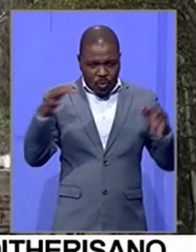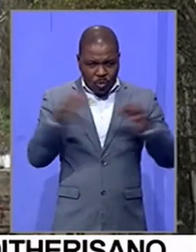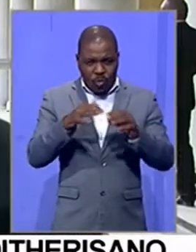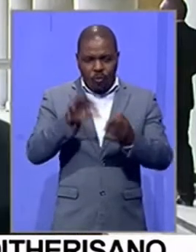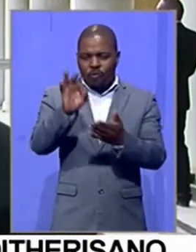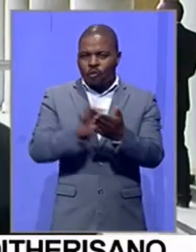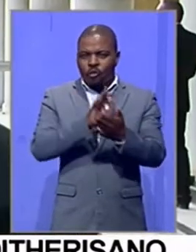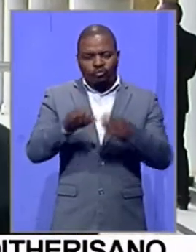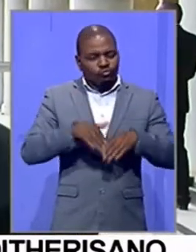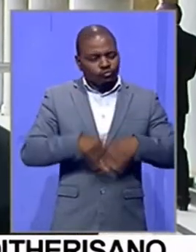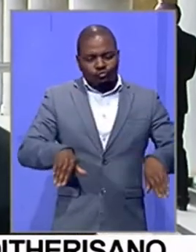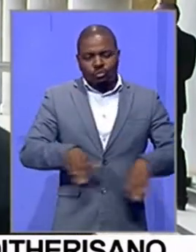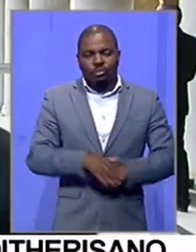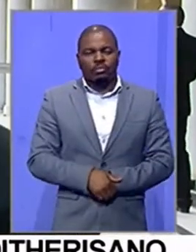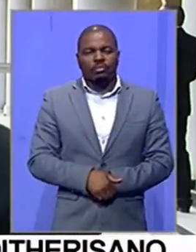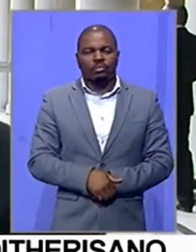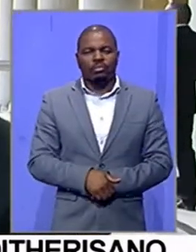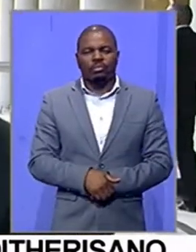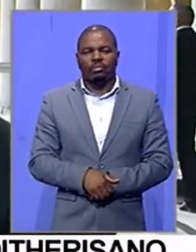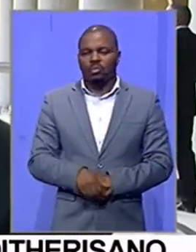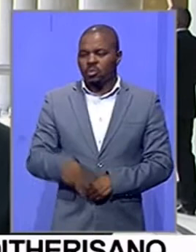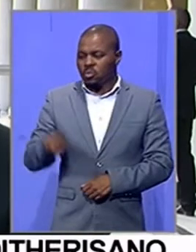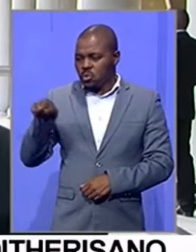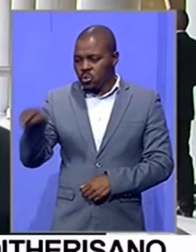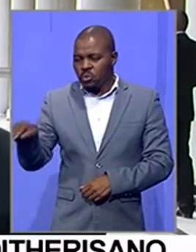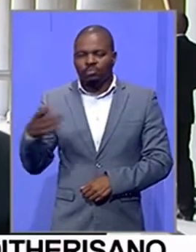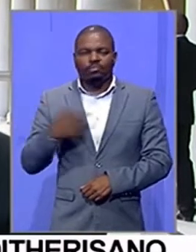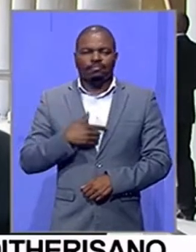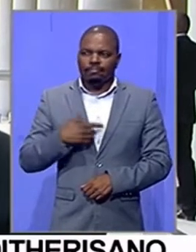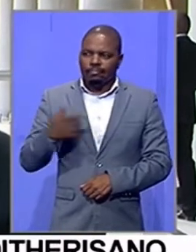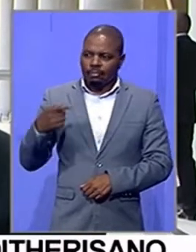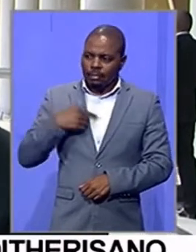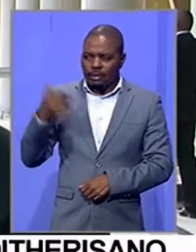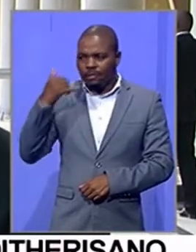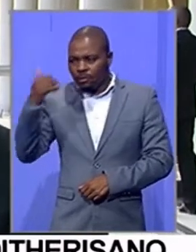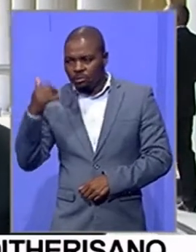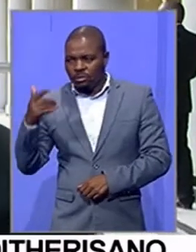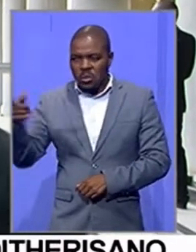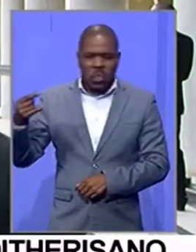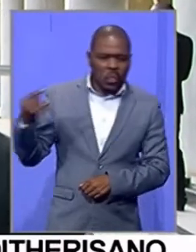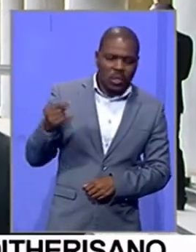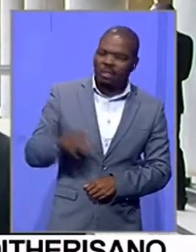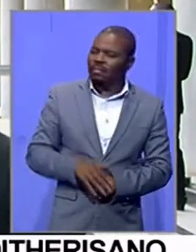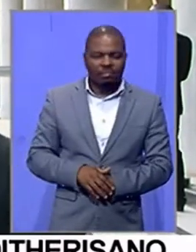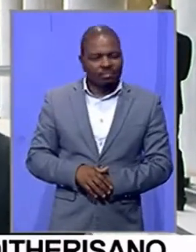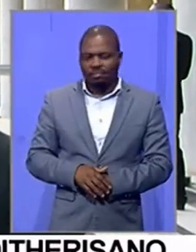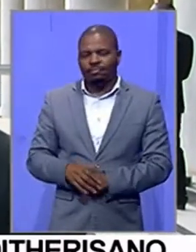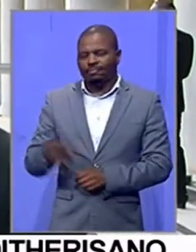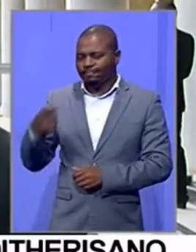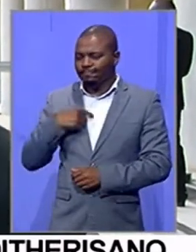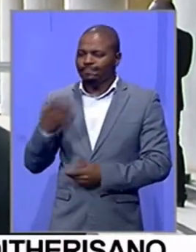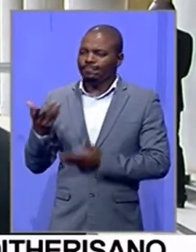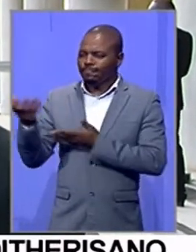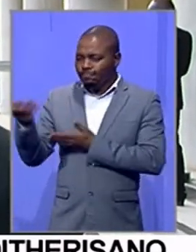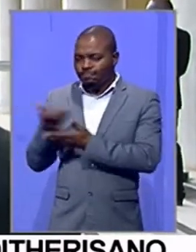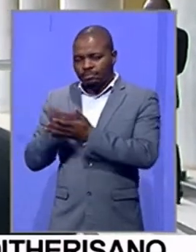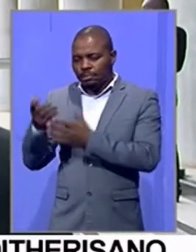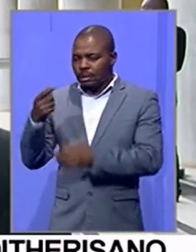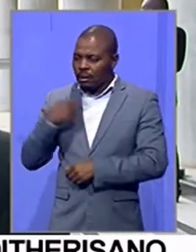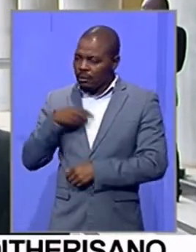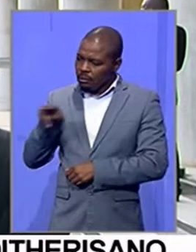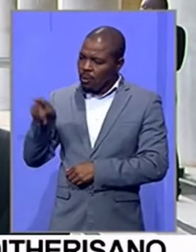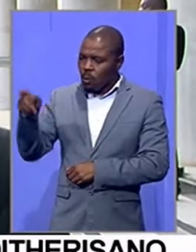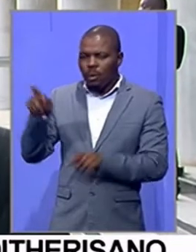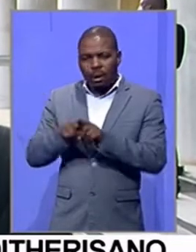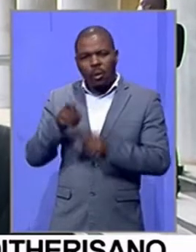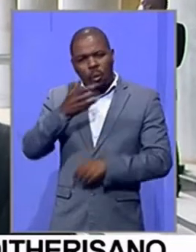have any hesitation about talking to me. And in fact, I found him so warm